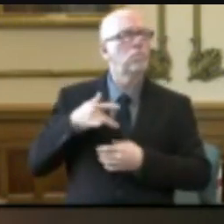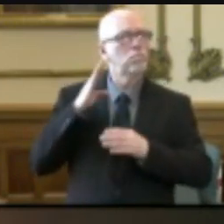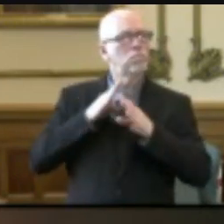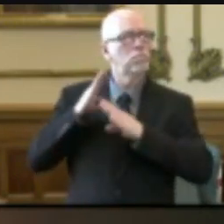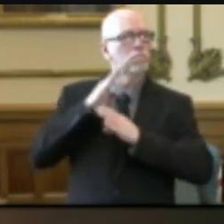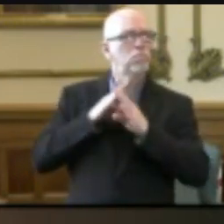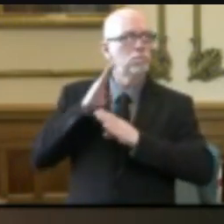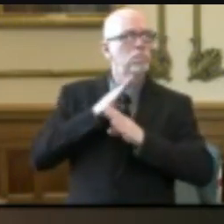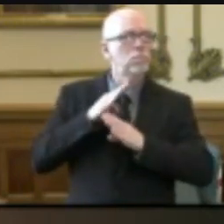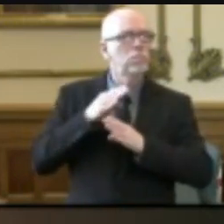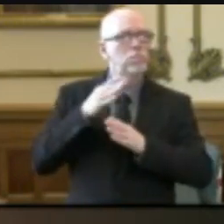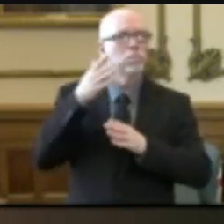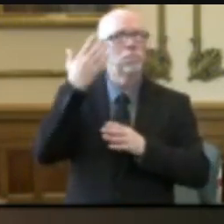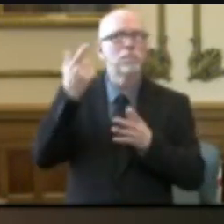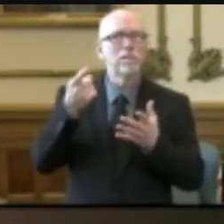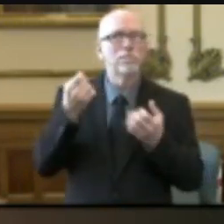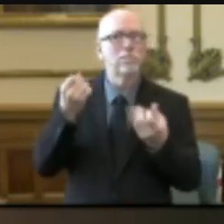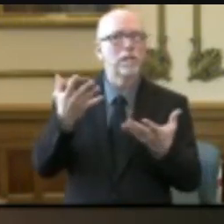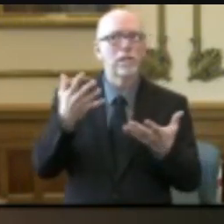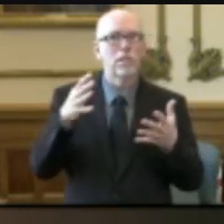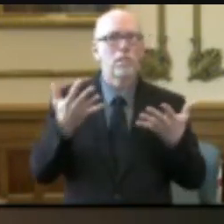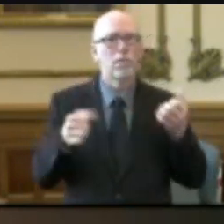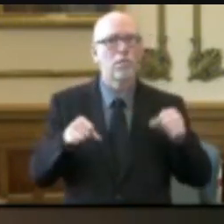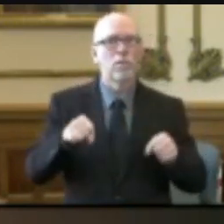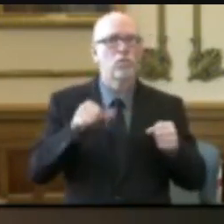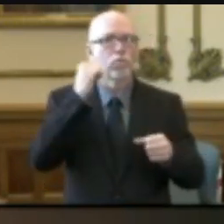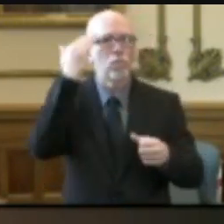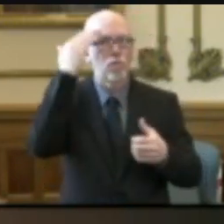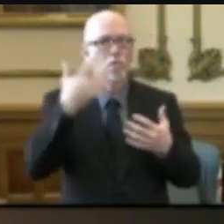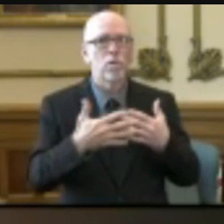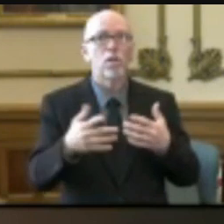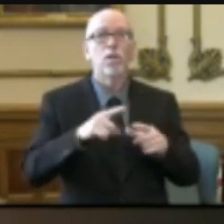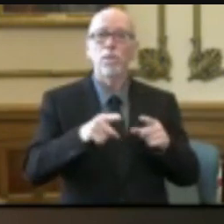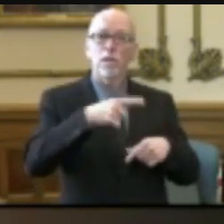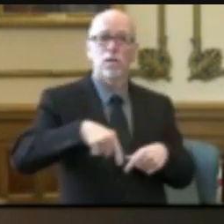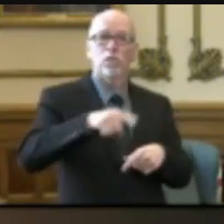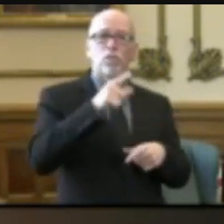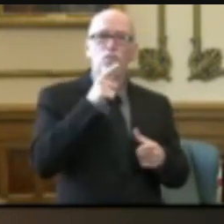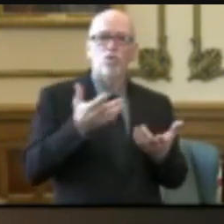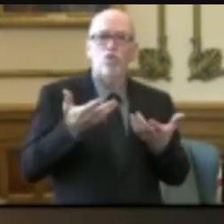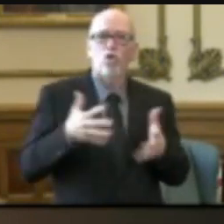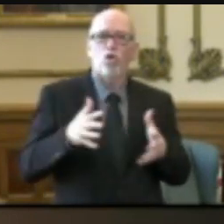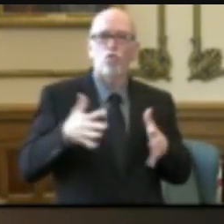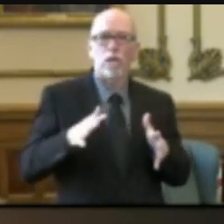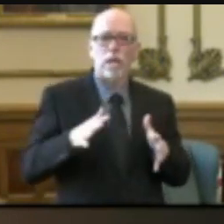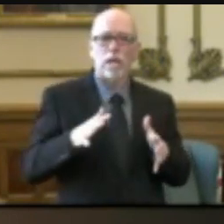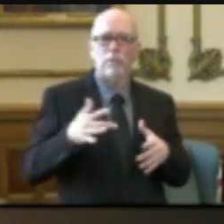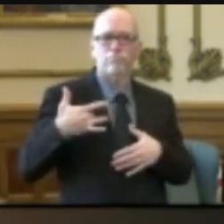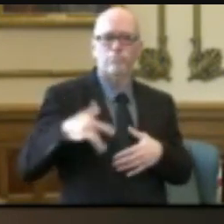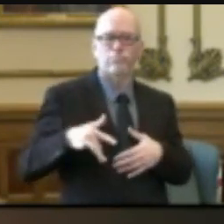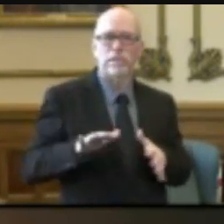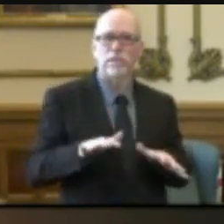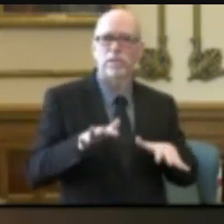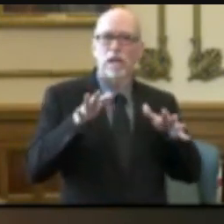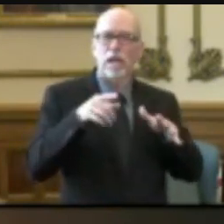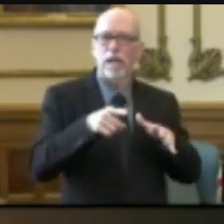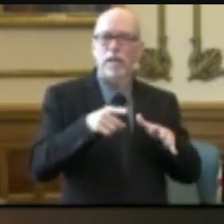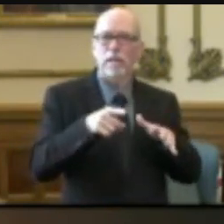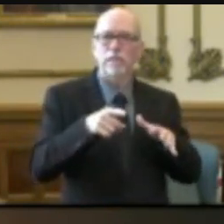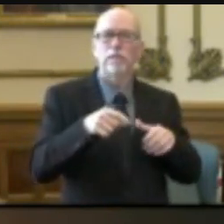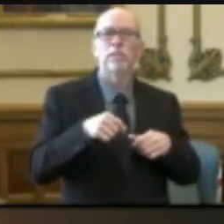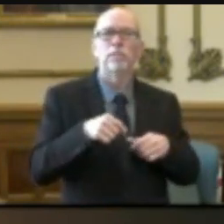surrounded by so much uncertainty. For those of us who are already prone to anxiety, news of a